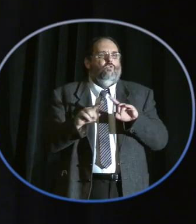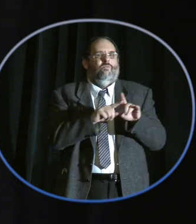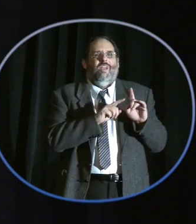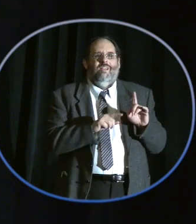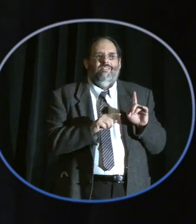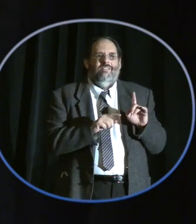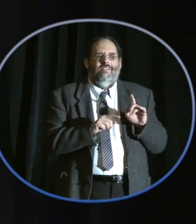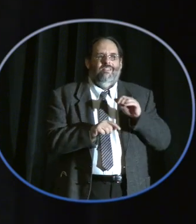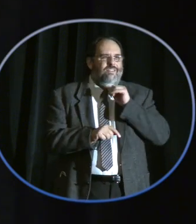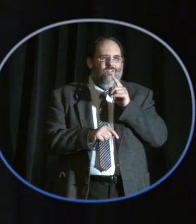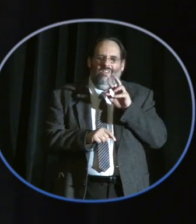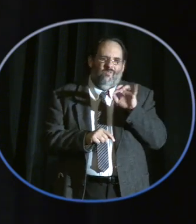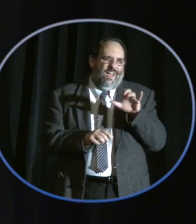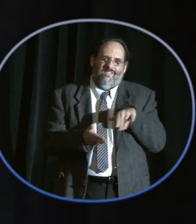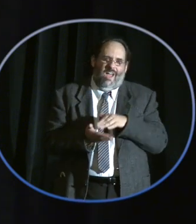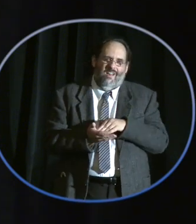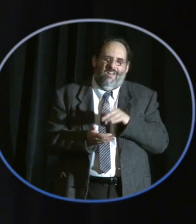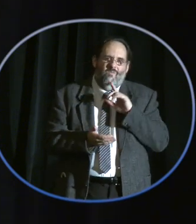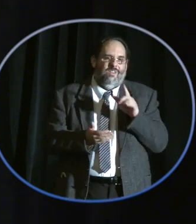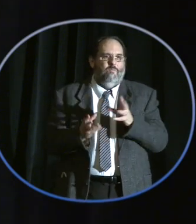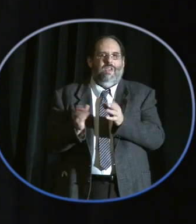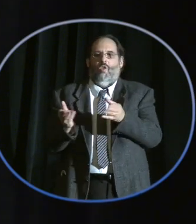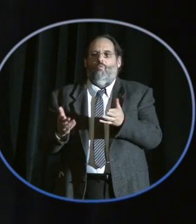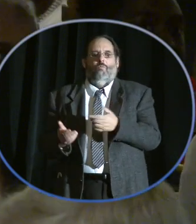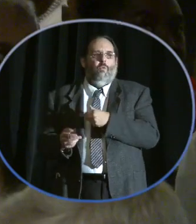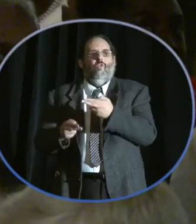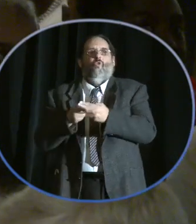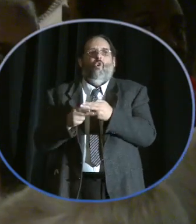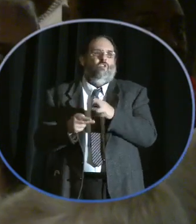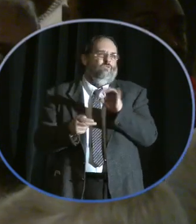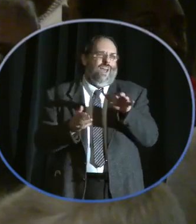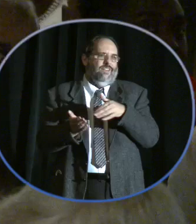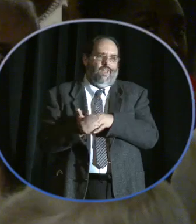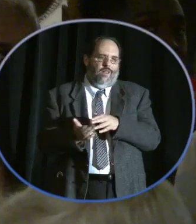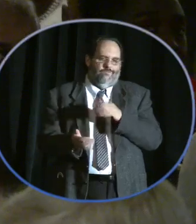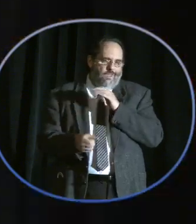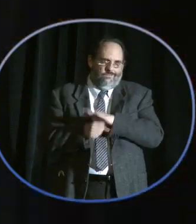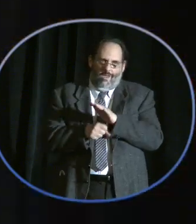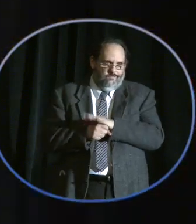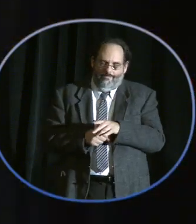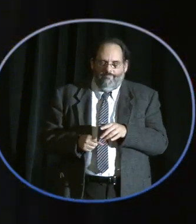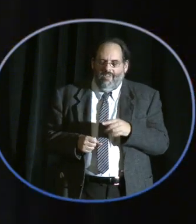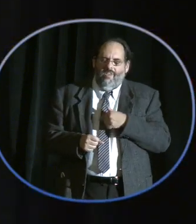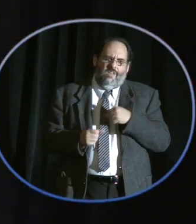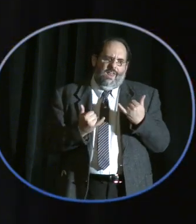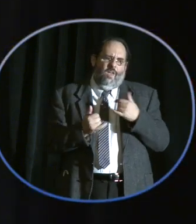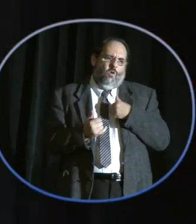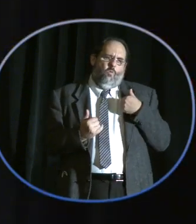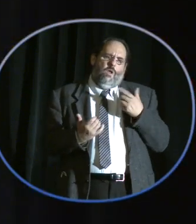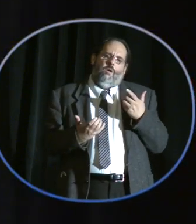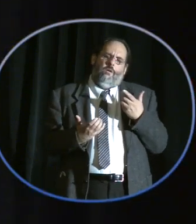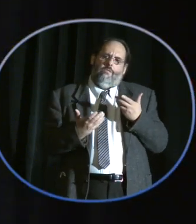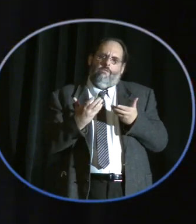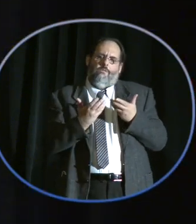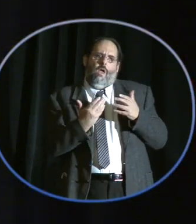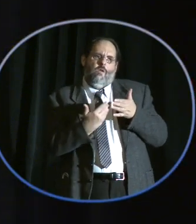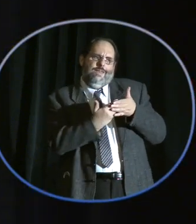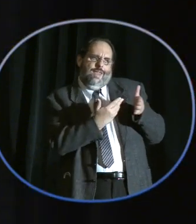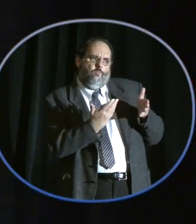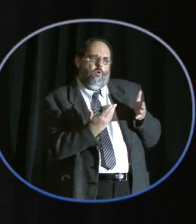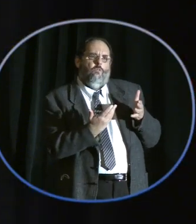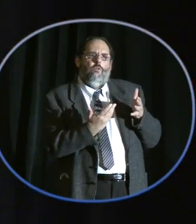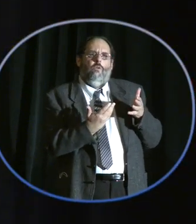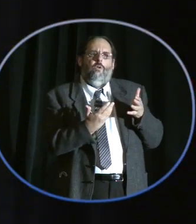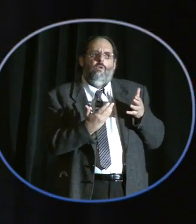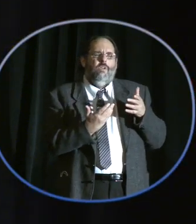it wasn't a rec center, folks. It was a meeting room that we called a rec center. And what we're starting to do now is build what our neighborhoods have